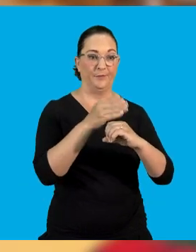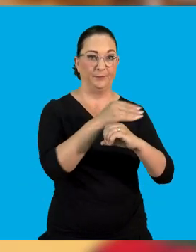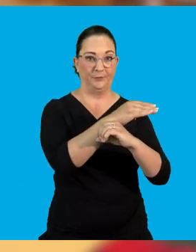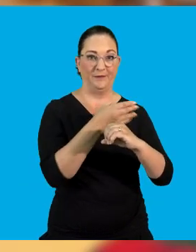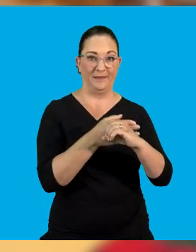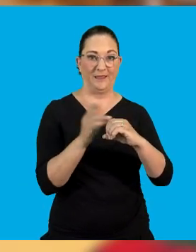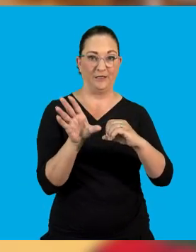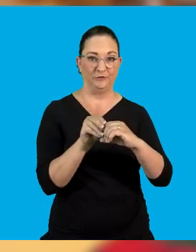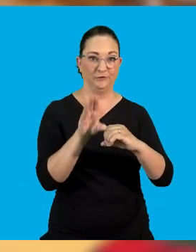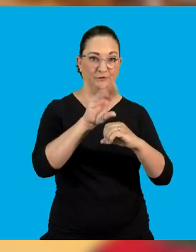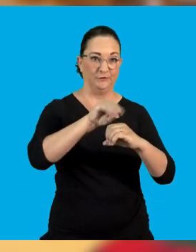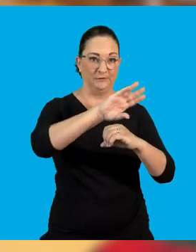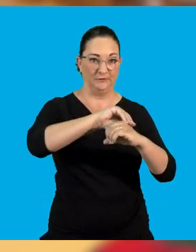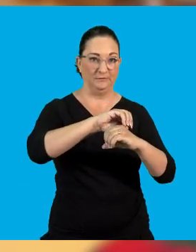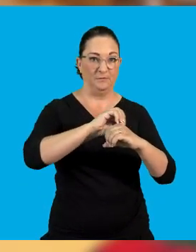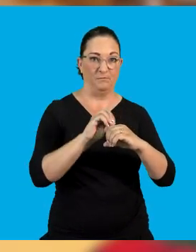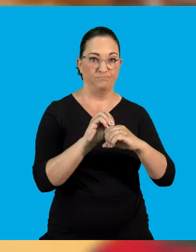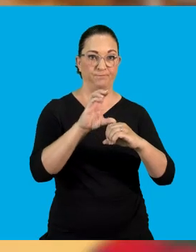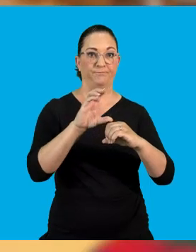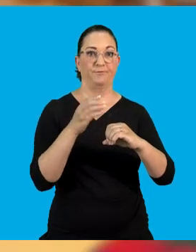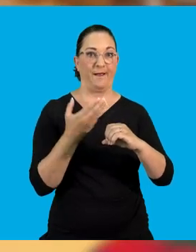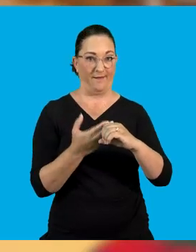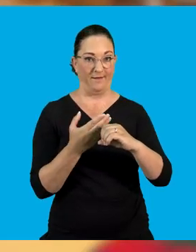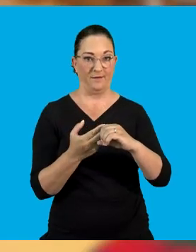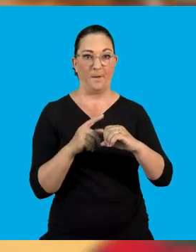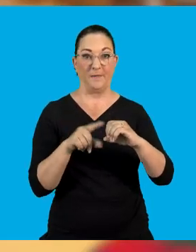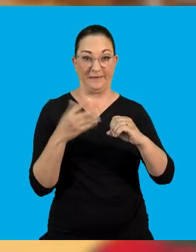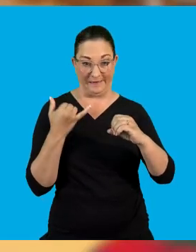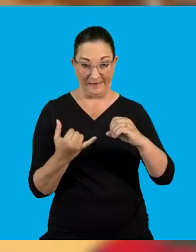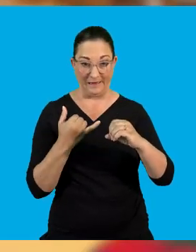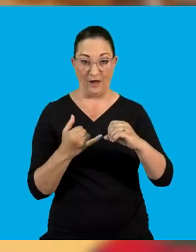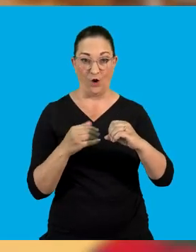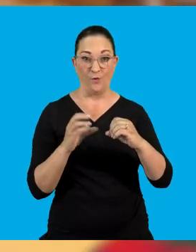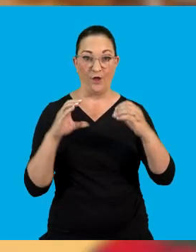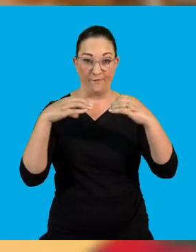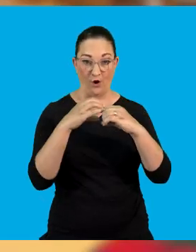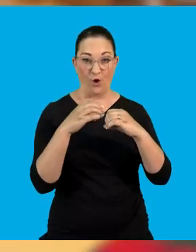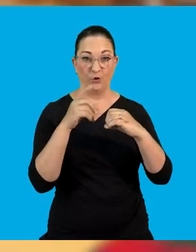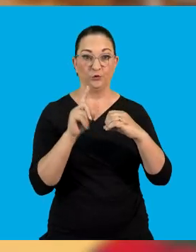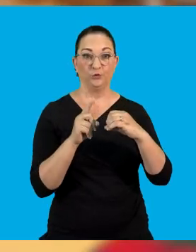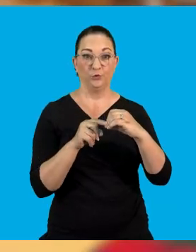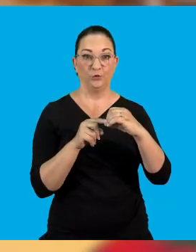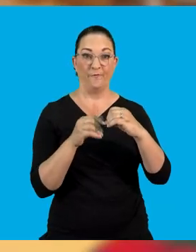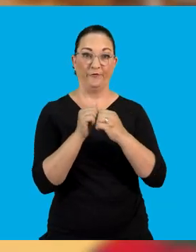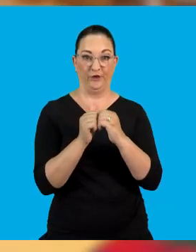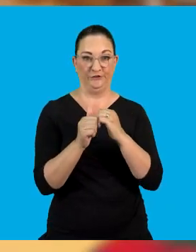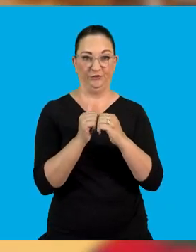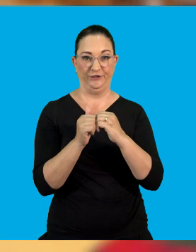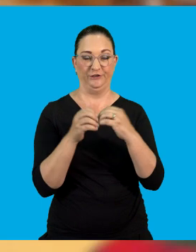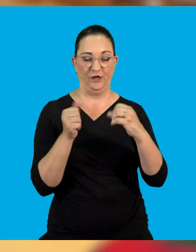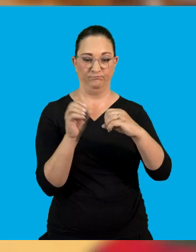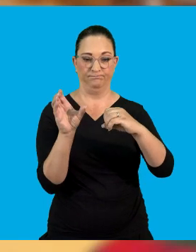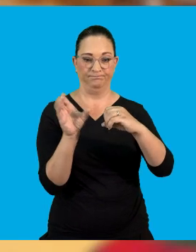in which a material can be charged, for this purpose or for the purpose of this lesson, we're only going to be focusing on charging the material